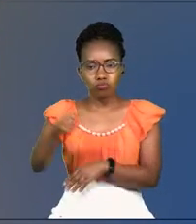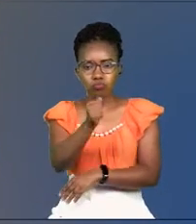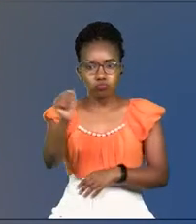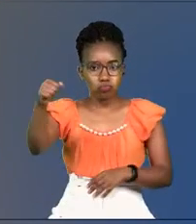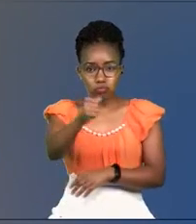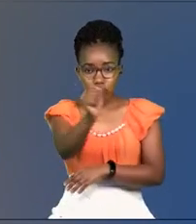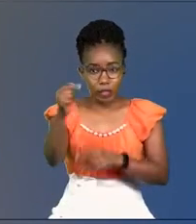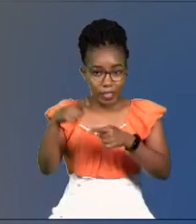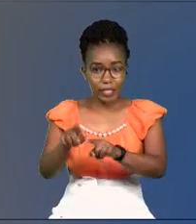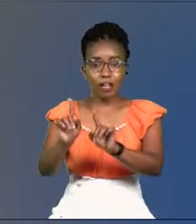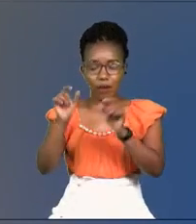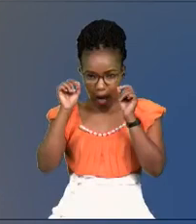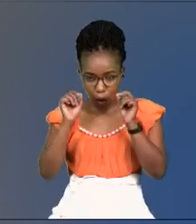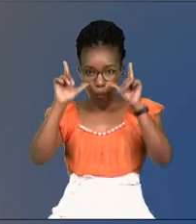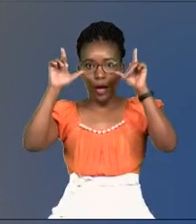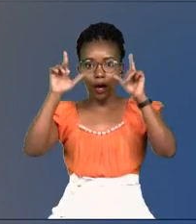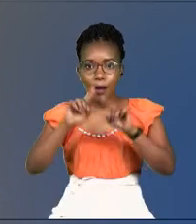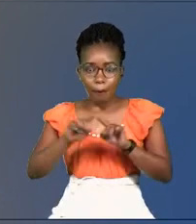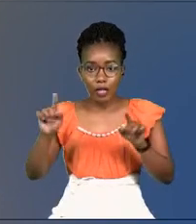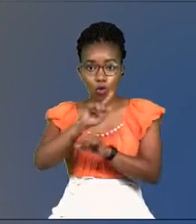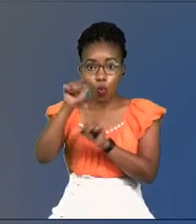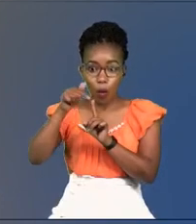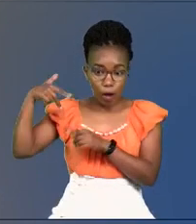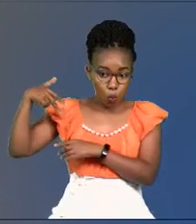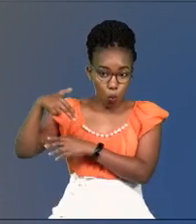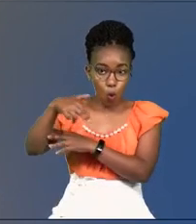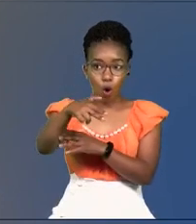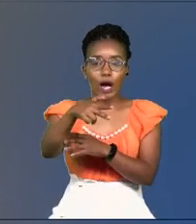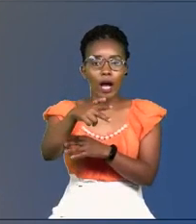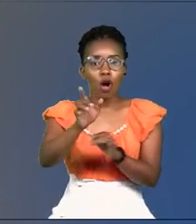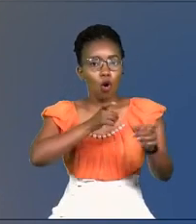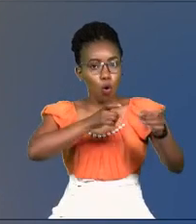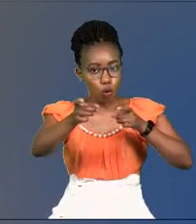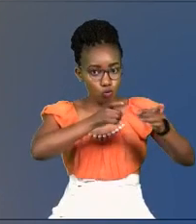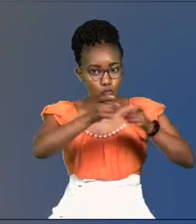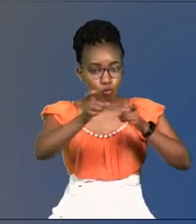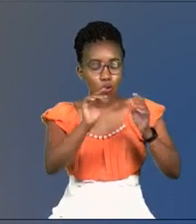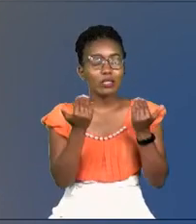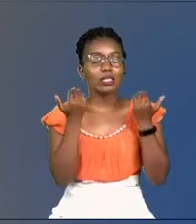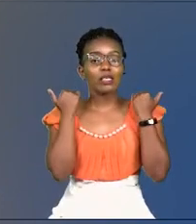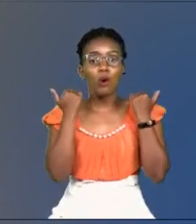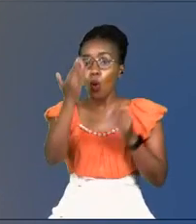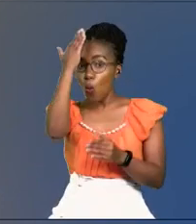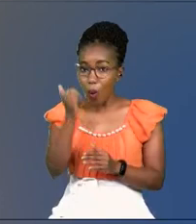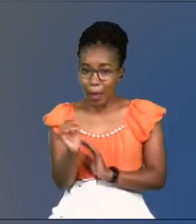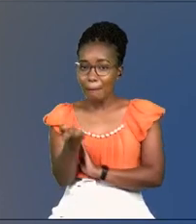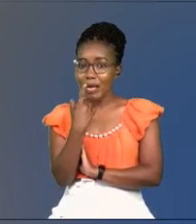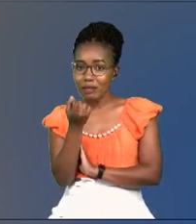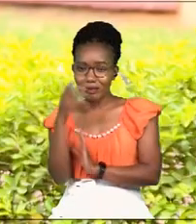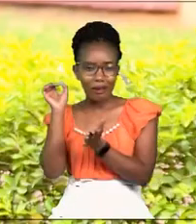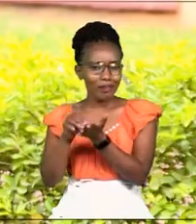keeping him awake, the walk is an alternative for the expensive drugs that those with narcolepsy use to stay